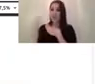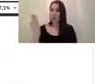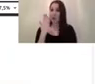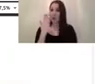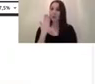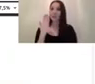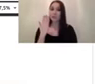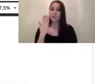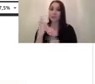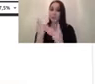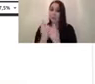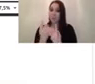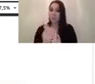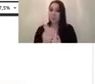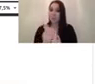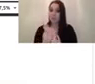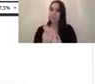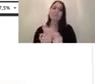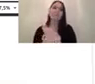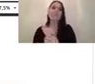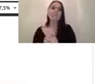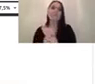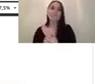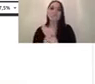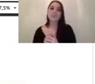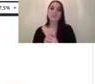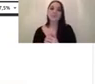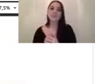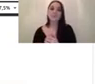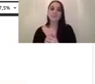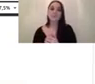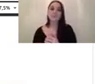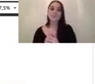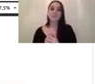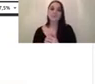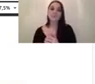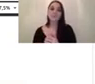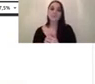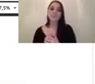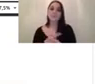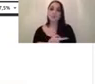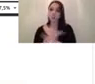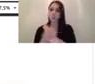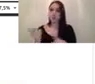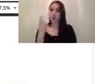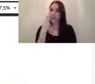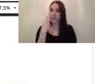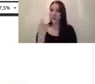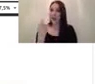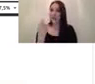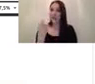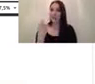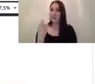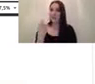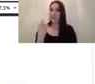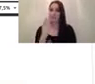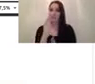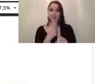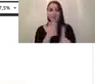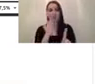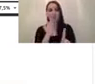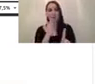the object or to the scene, and you're expecting to recognize